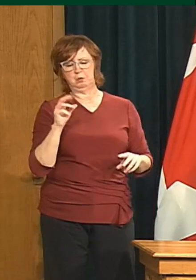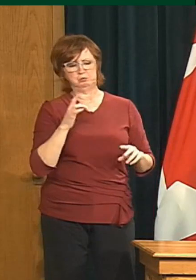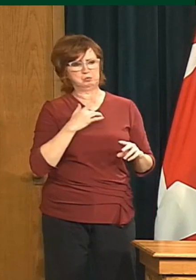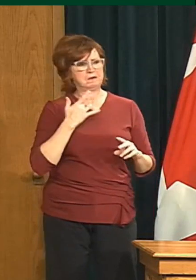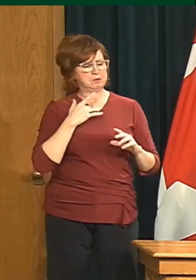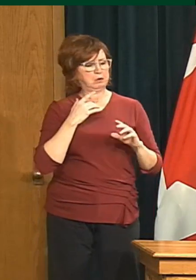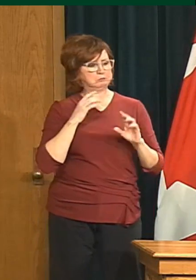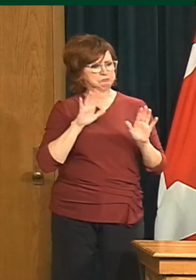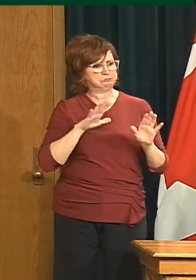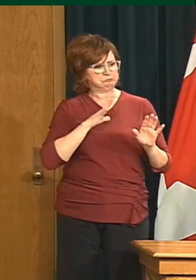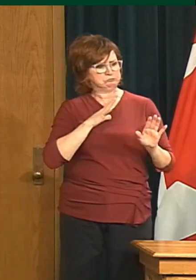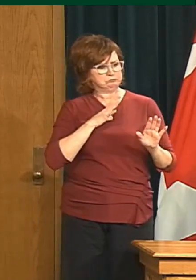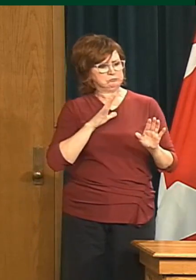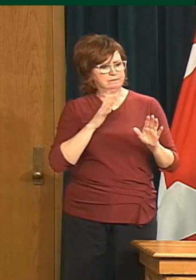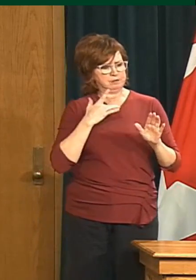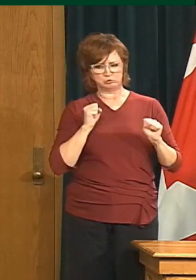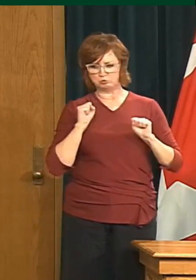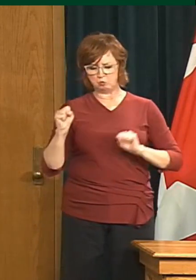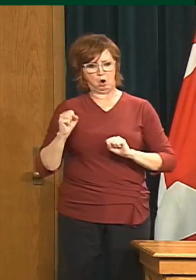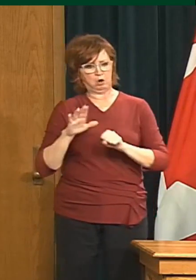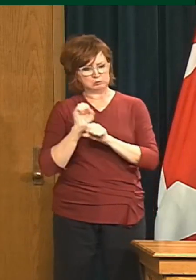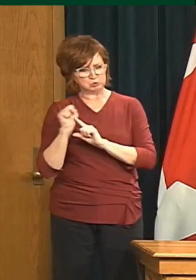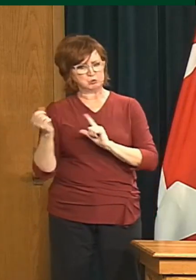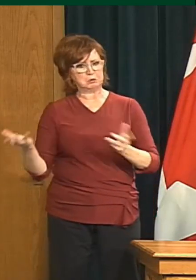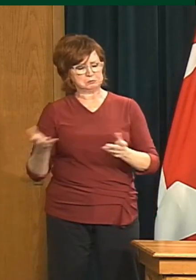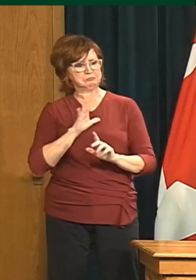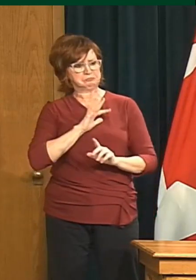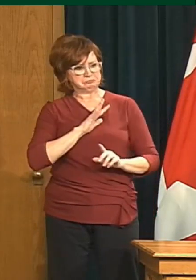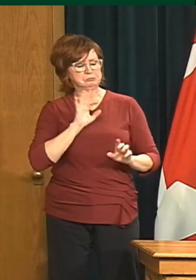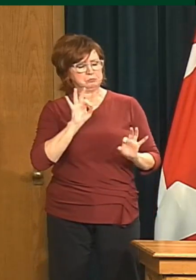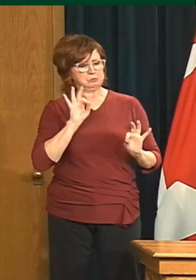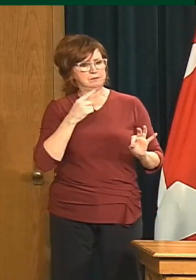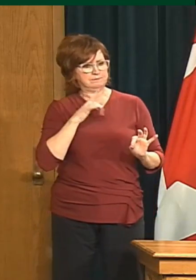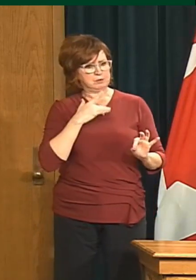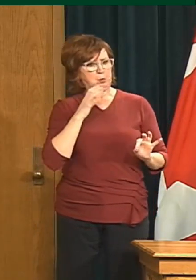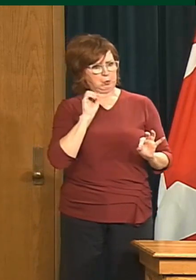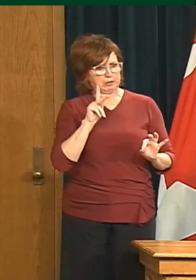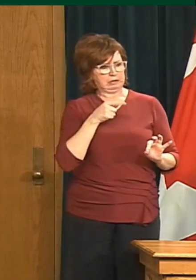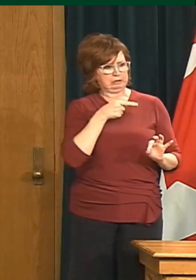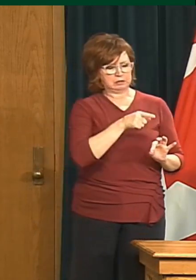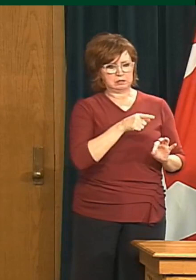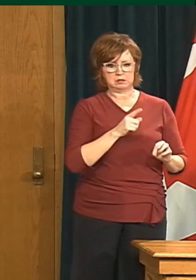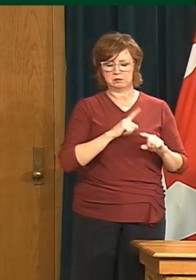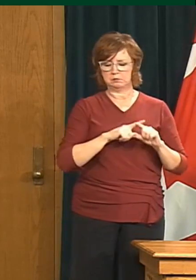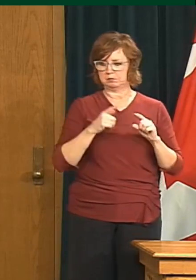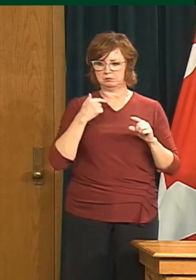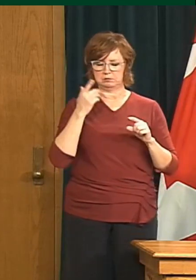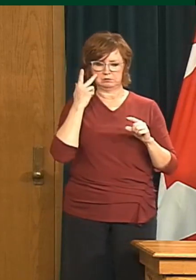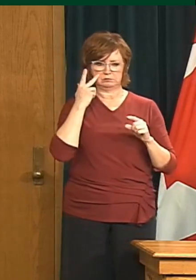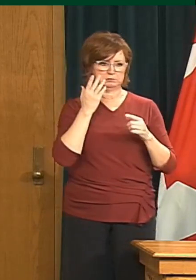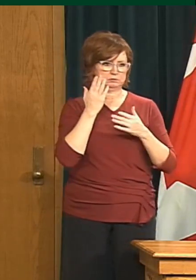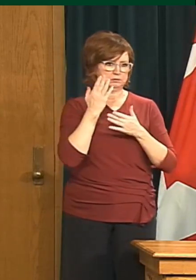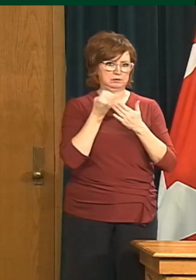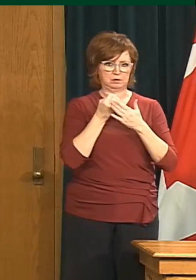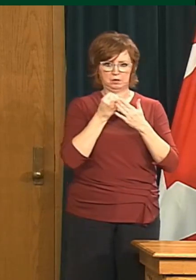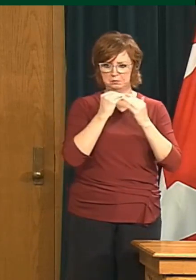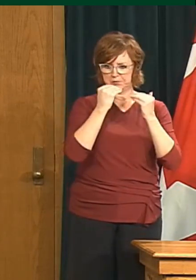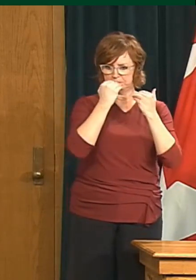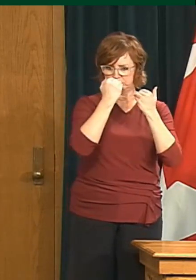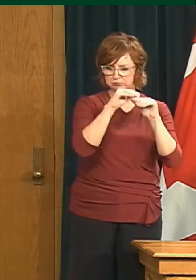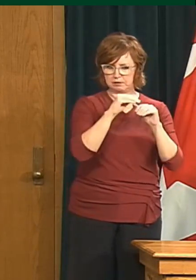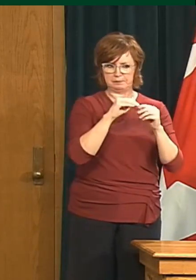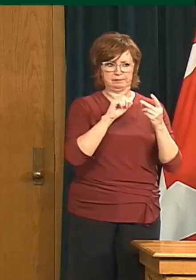significant revenue changes due to COVID-19 and the restrictions that have been put in place in the Saskatchewan